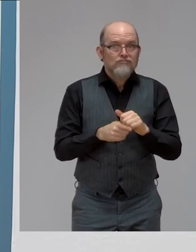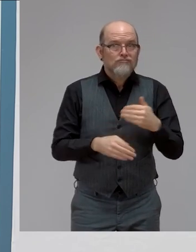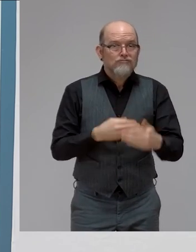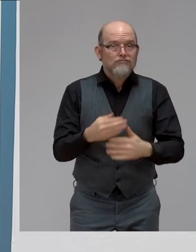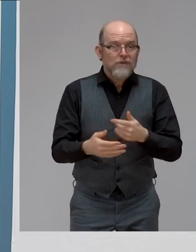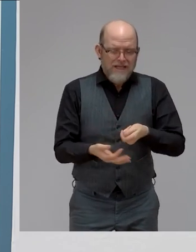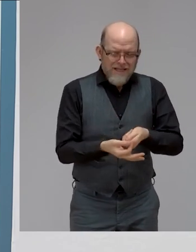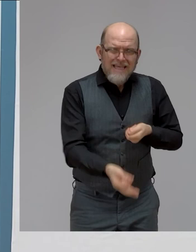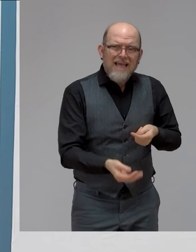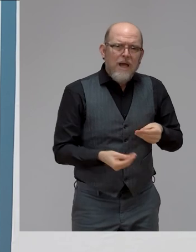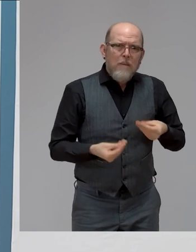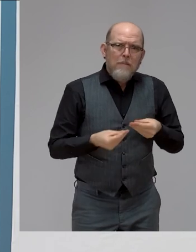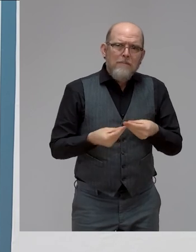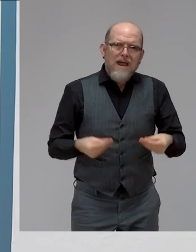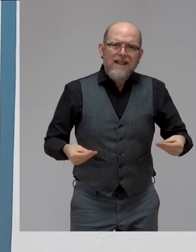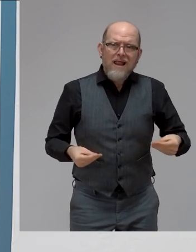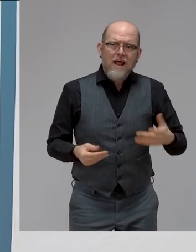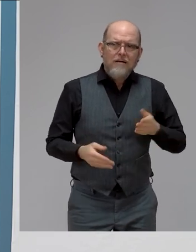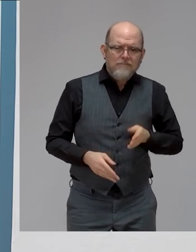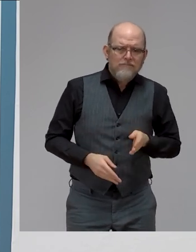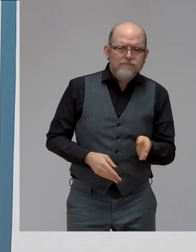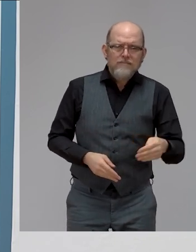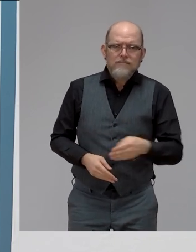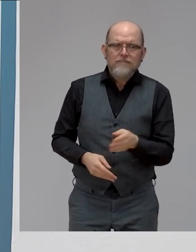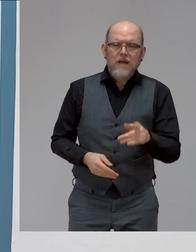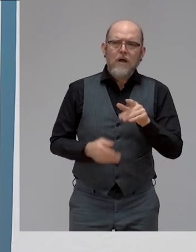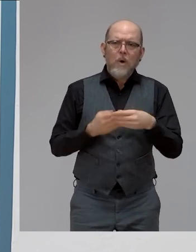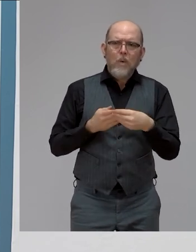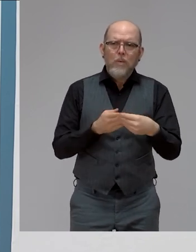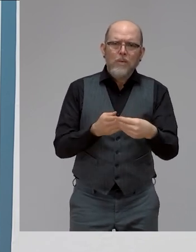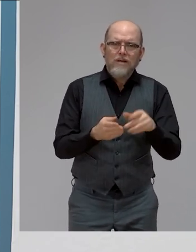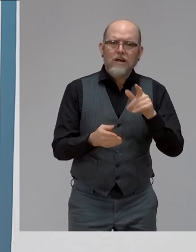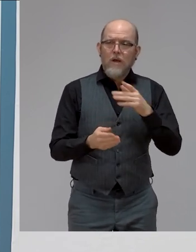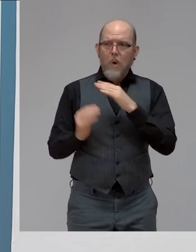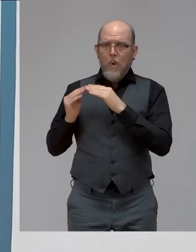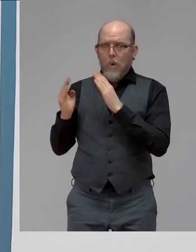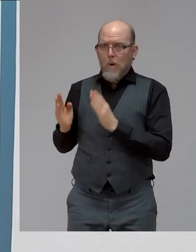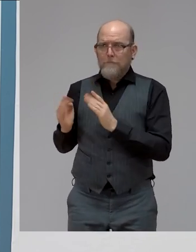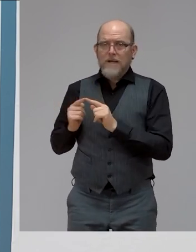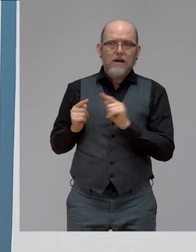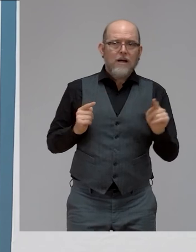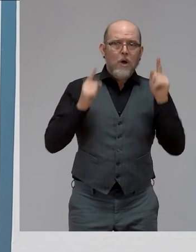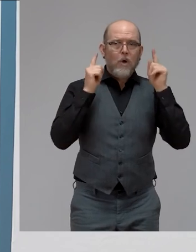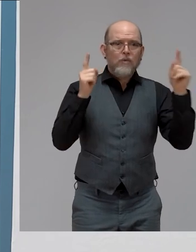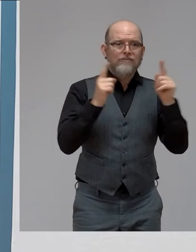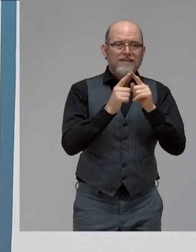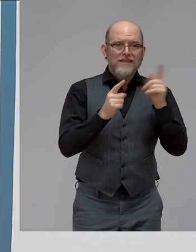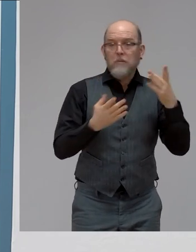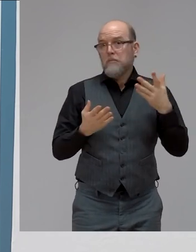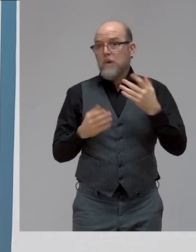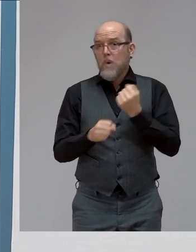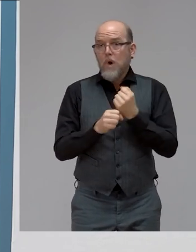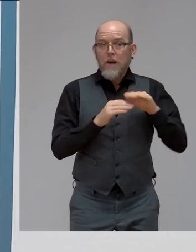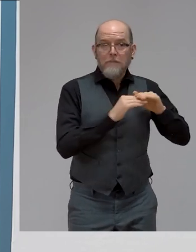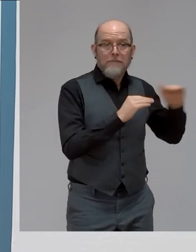way from the house to university or from the working place to university,